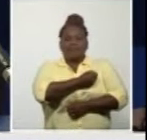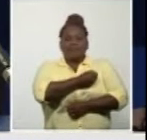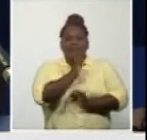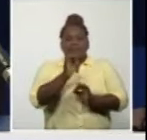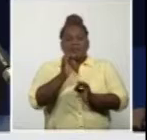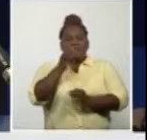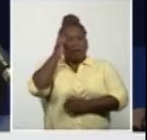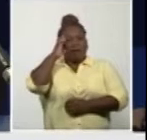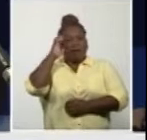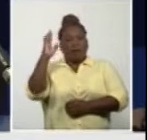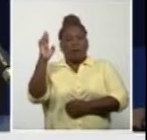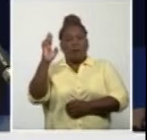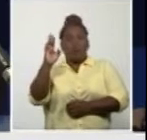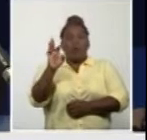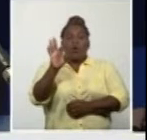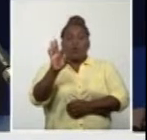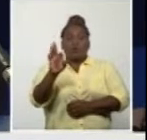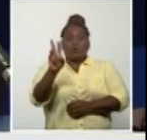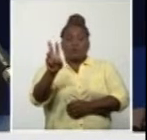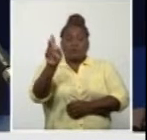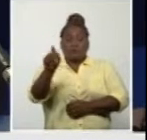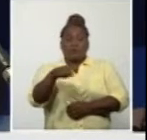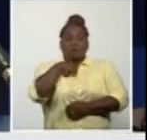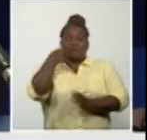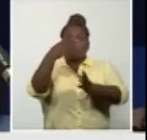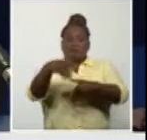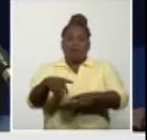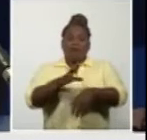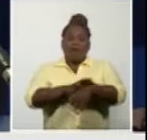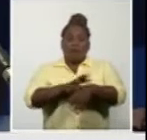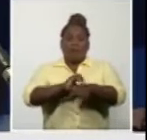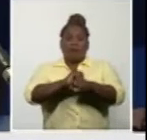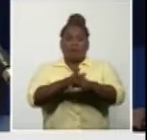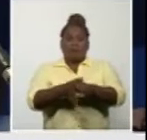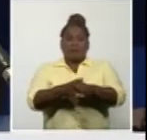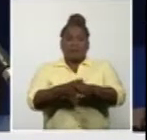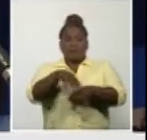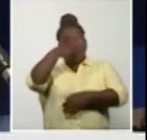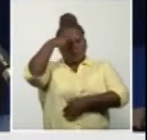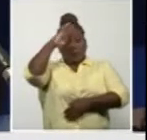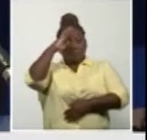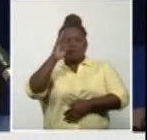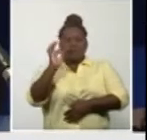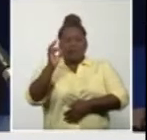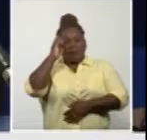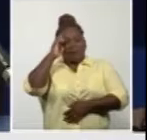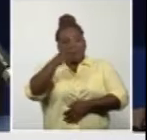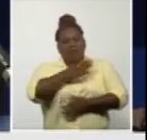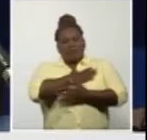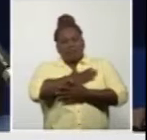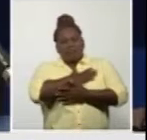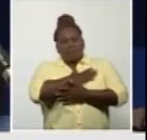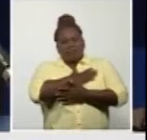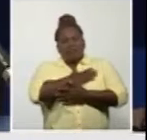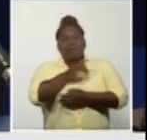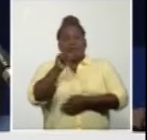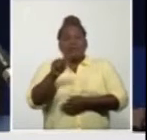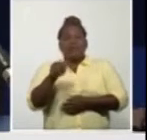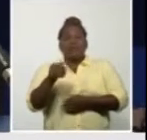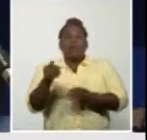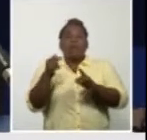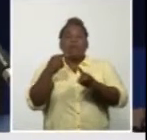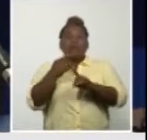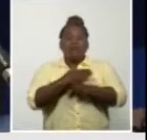We regret the 82 people who have died in our country as a result of this disease, and that makes Cuba's lethality